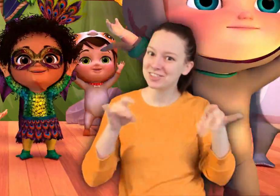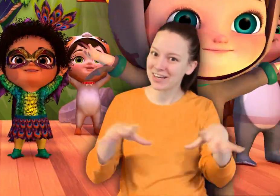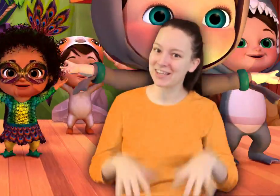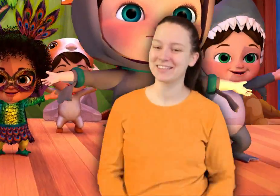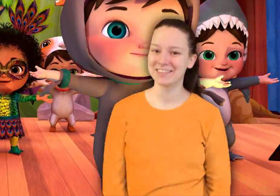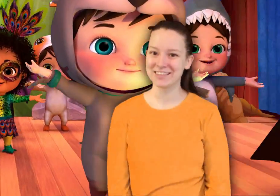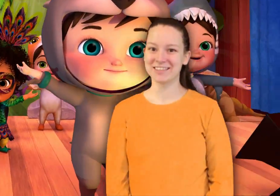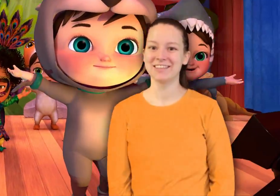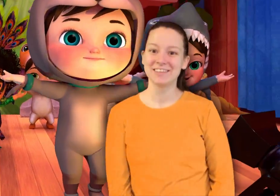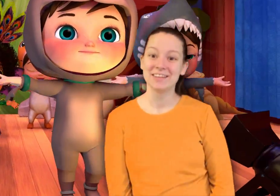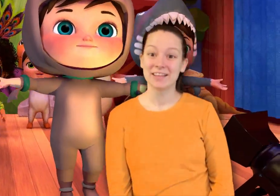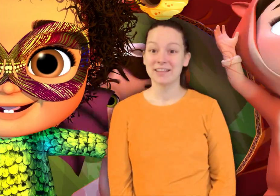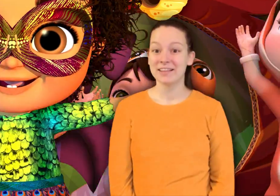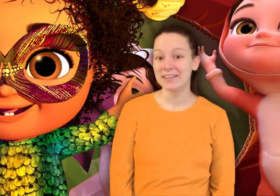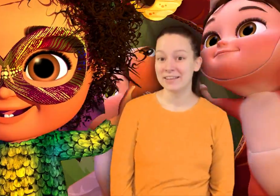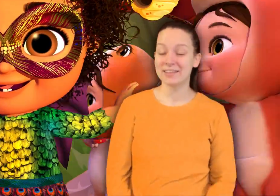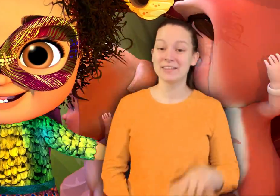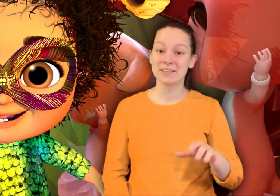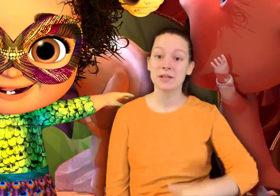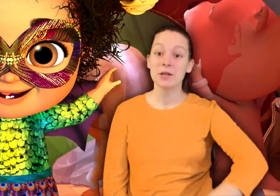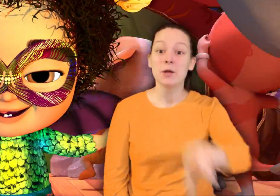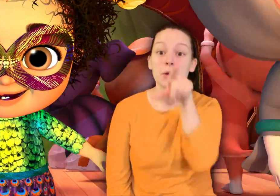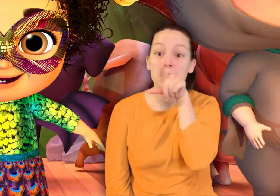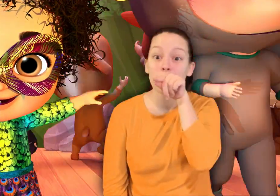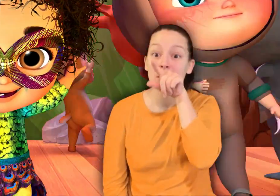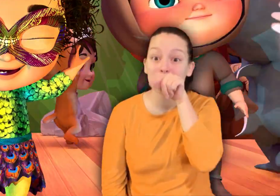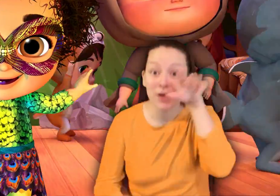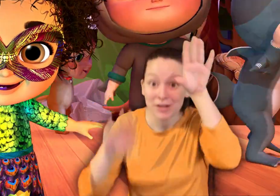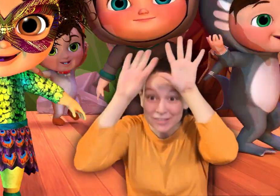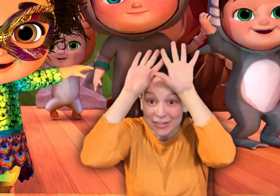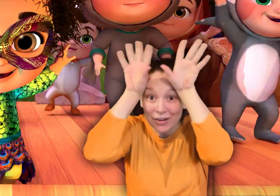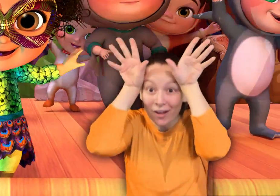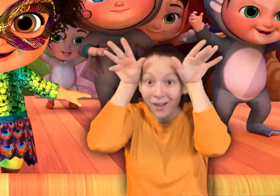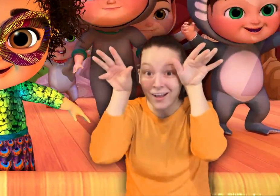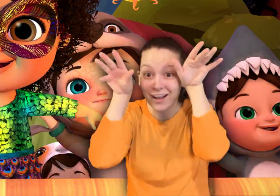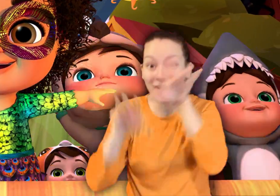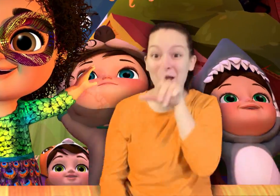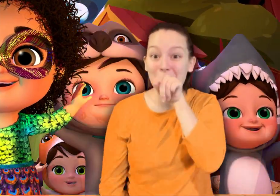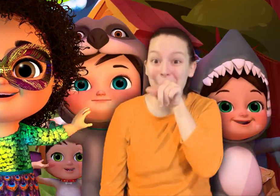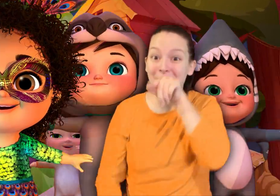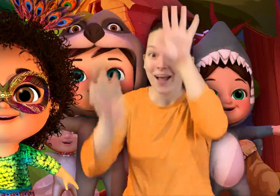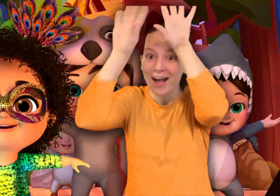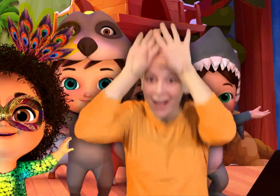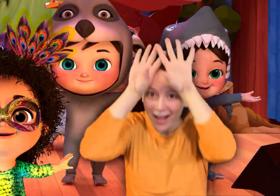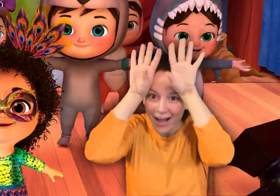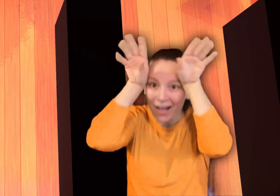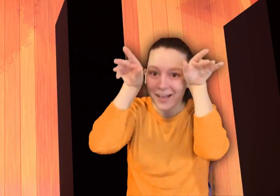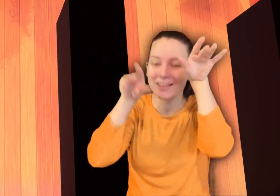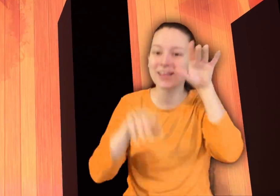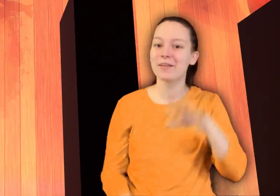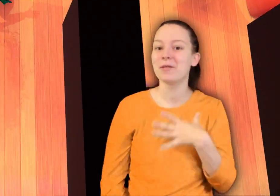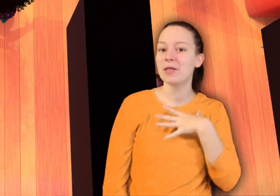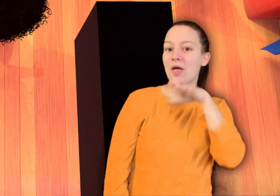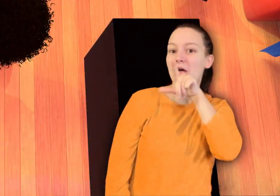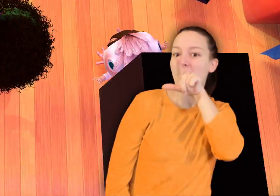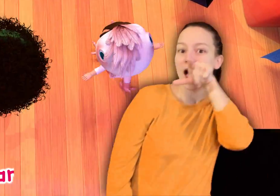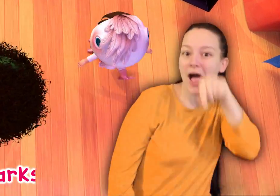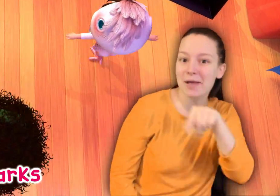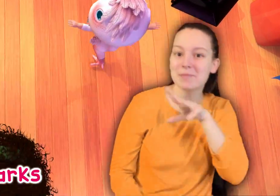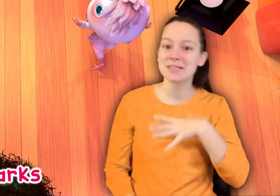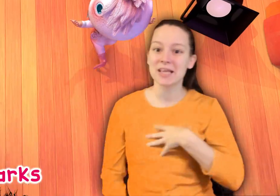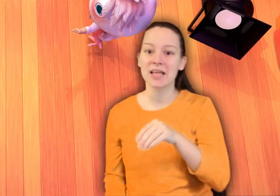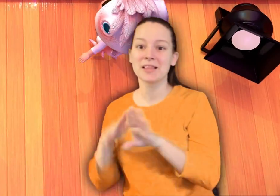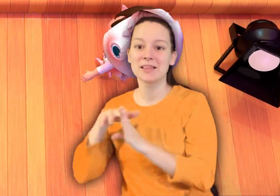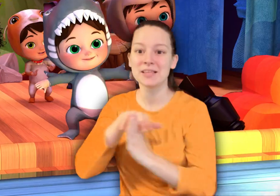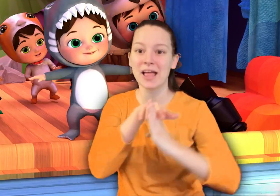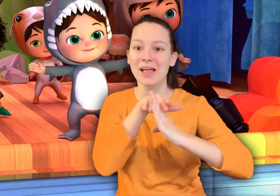in Australia with liar Birds too with liar Birds too with IIs and